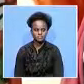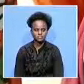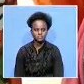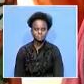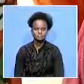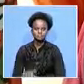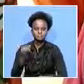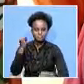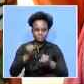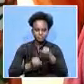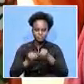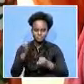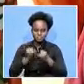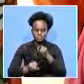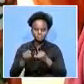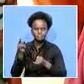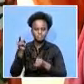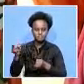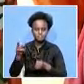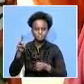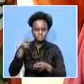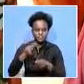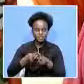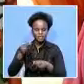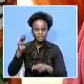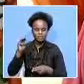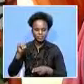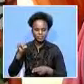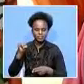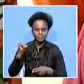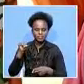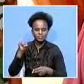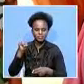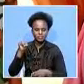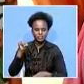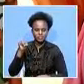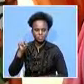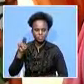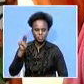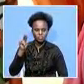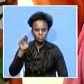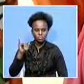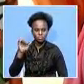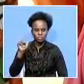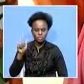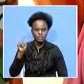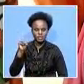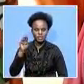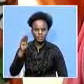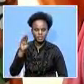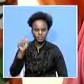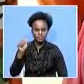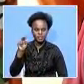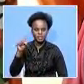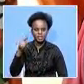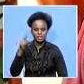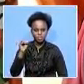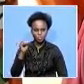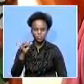Last but not the least, Mr. Myuna Livusa Muyambango, Deputy Inspector General of